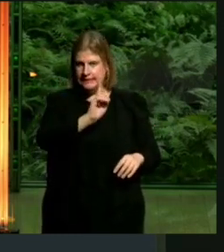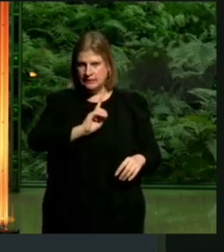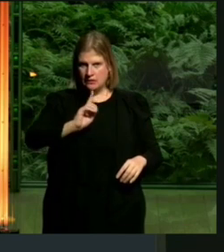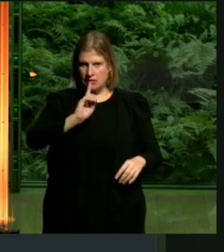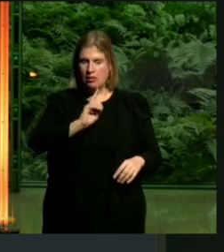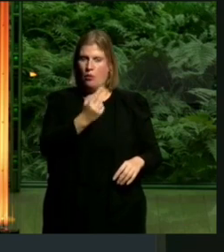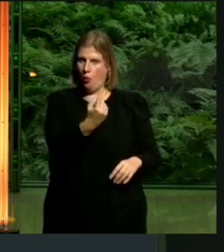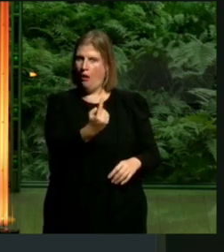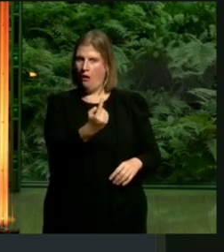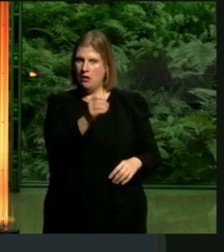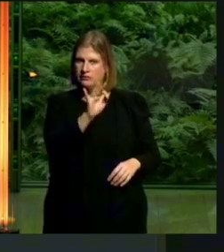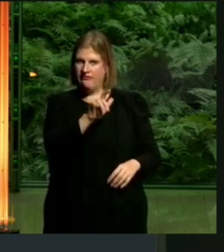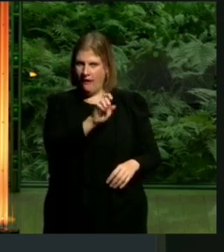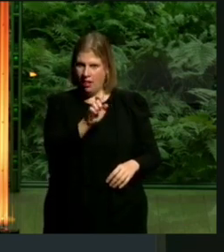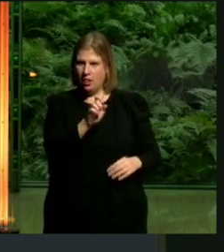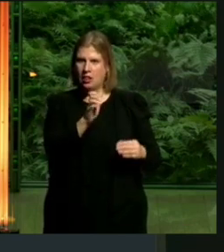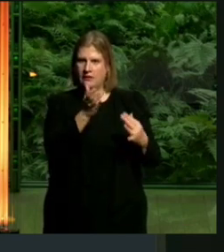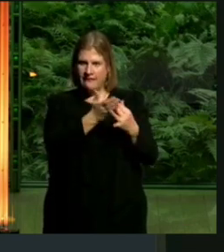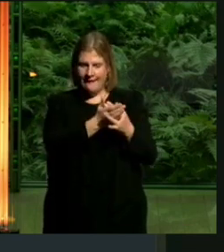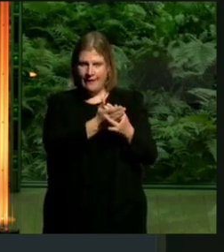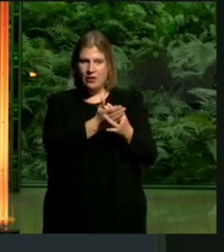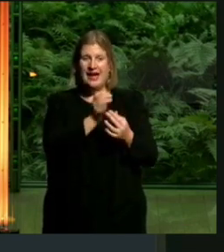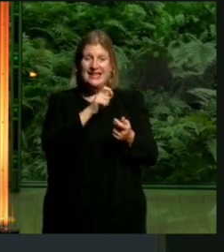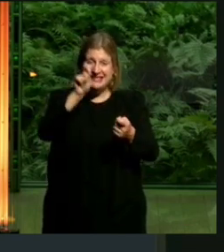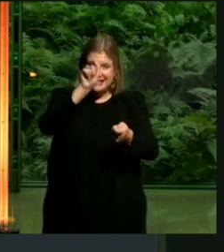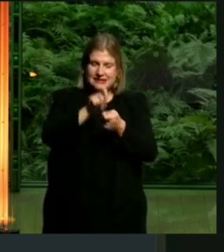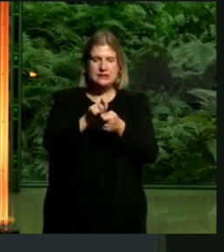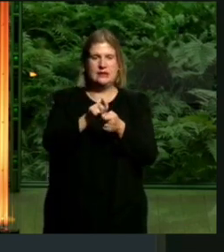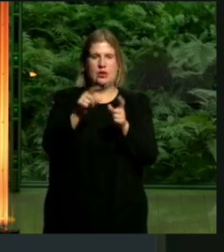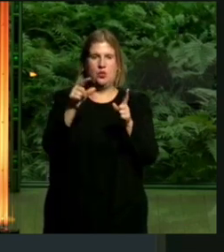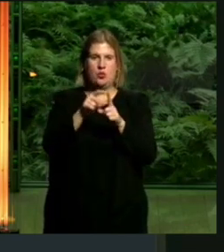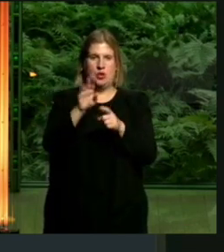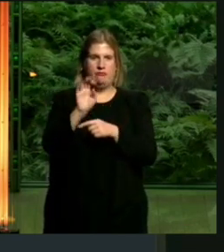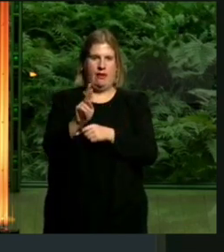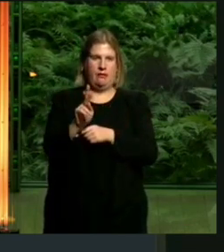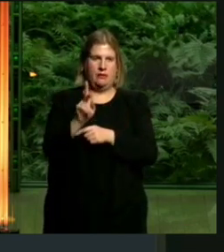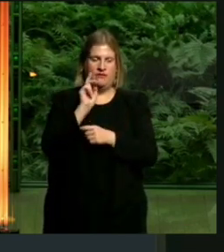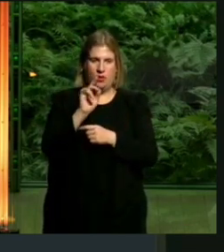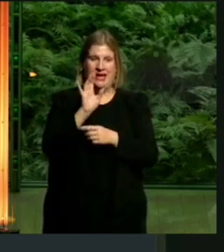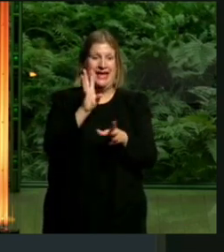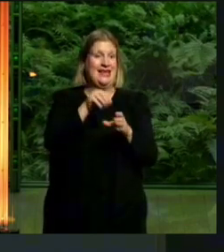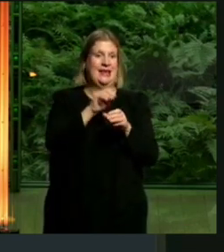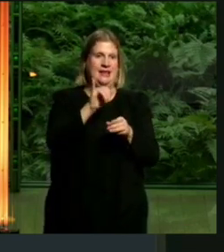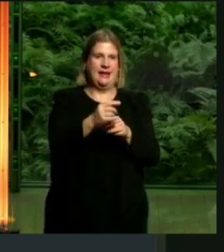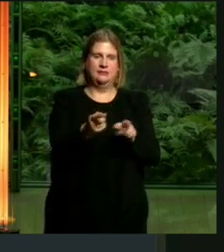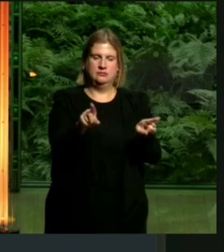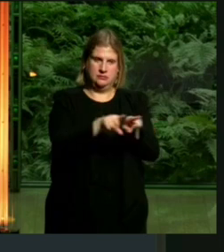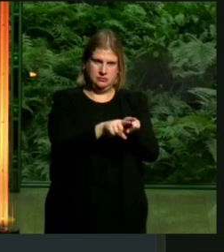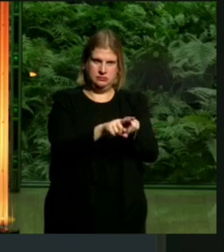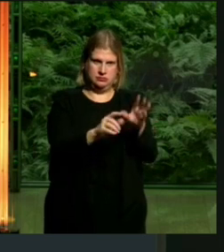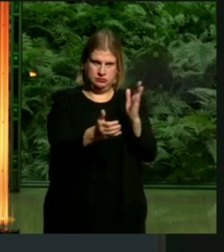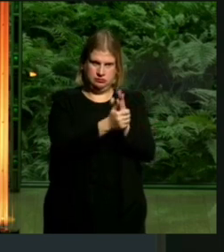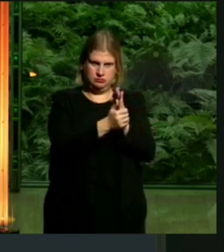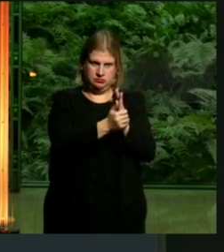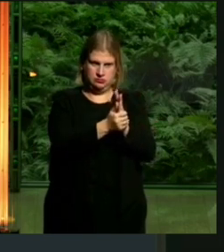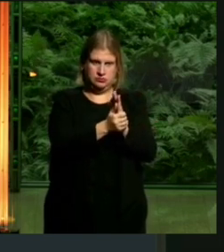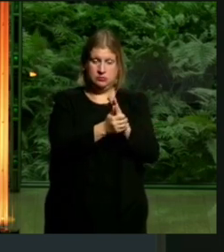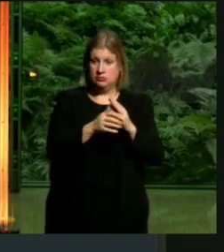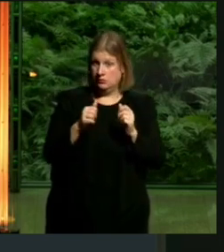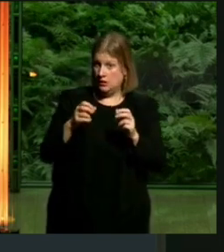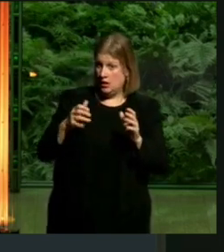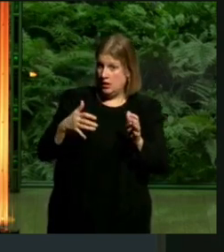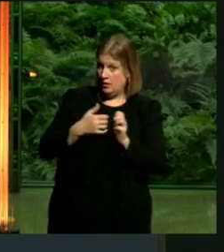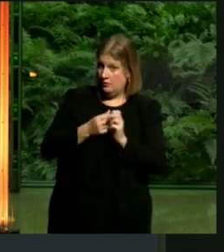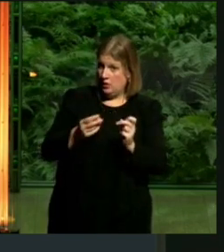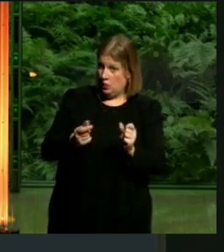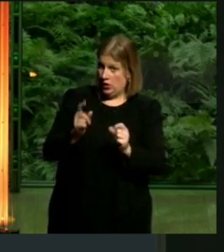and also the data bank, or the detailed word bank within that file. And let's see if it can update the whole thing very quickly.